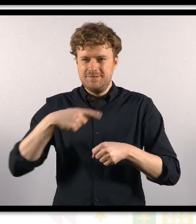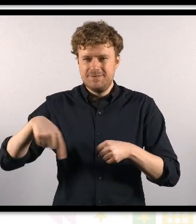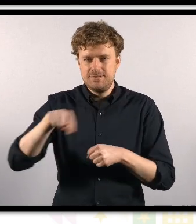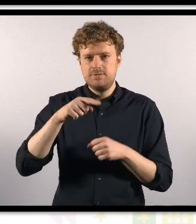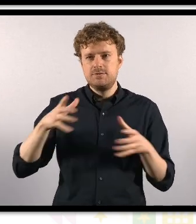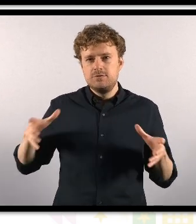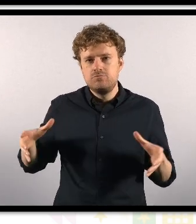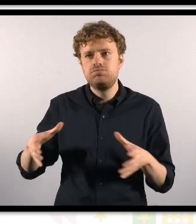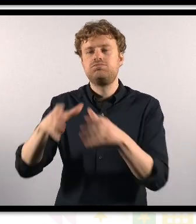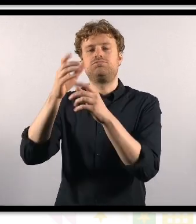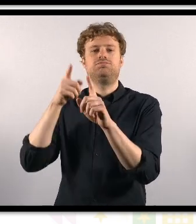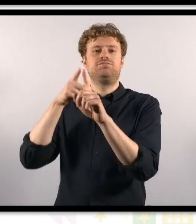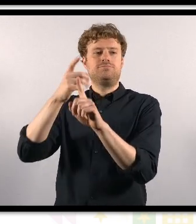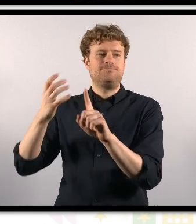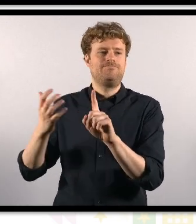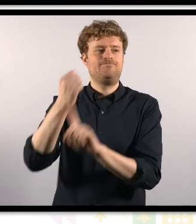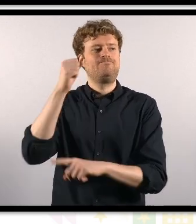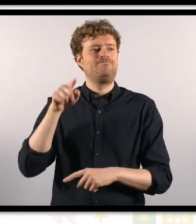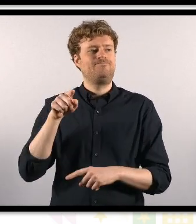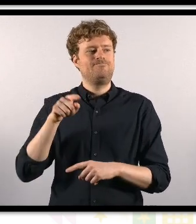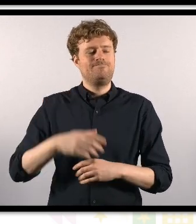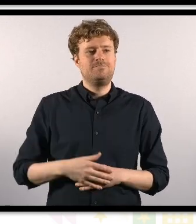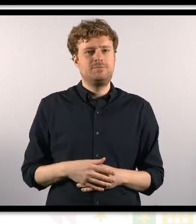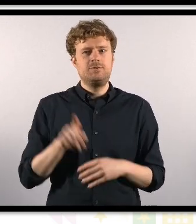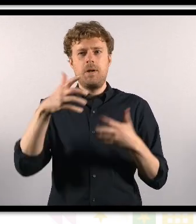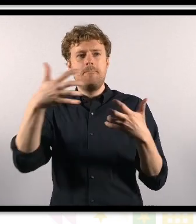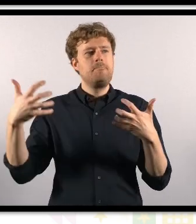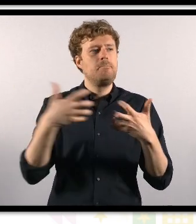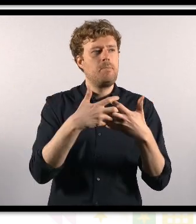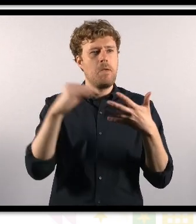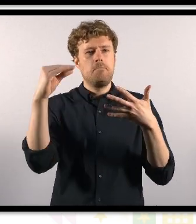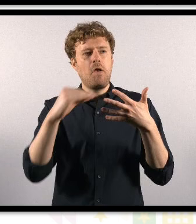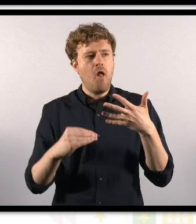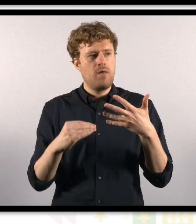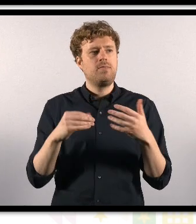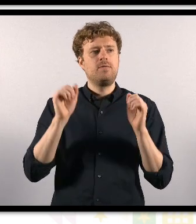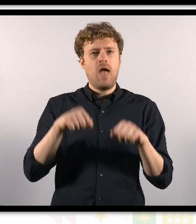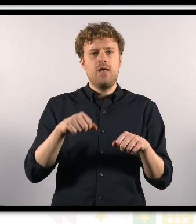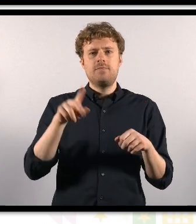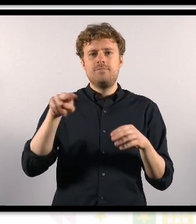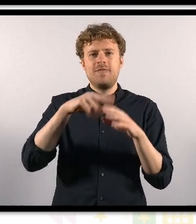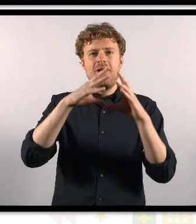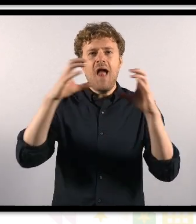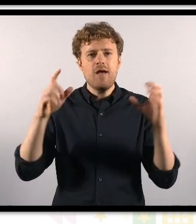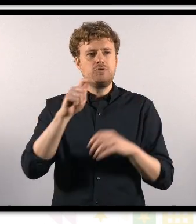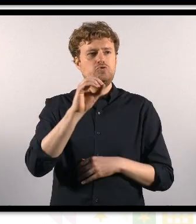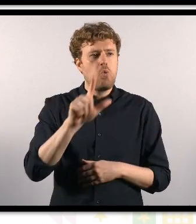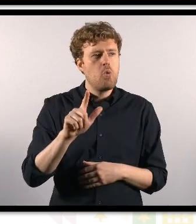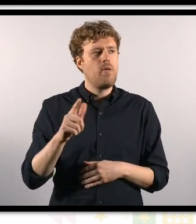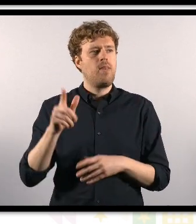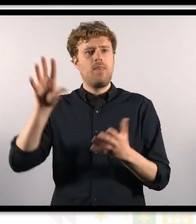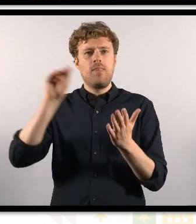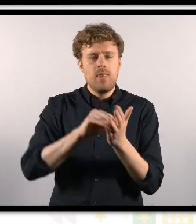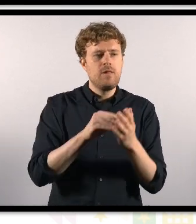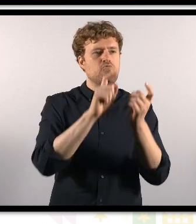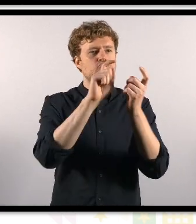There's a GitHub Hub issue link here, or right here at KubeCon, we'll have the Headlamp team at the Project Pavilion, and there's a